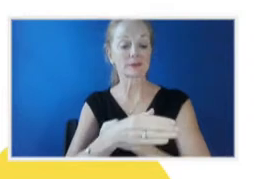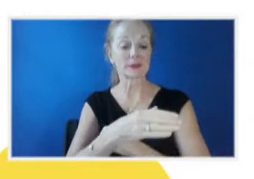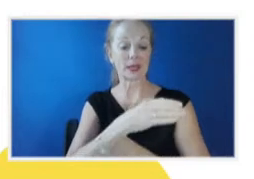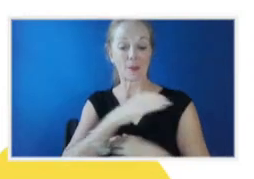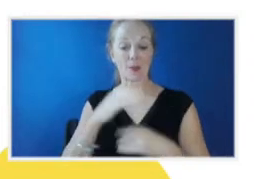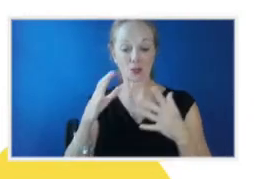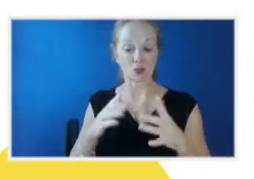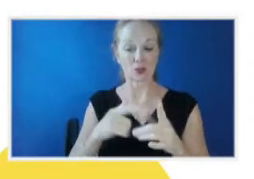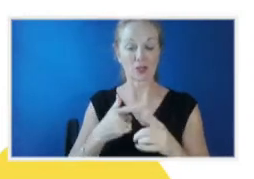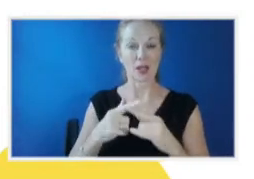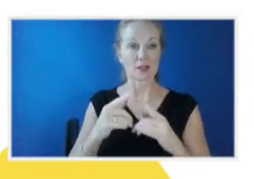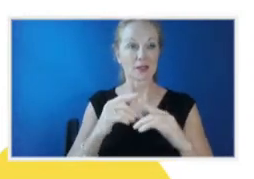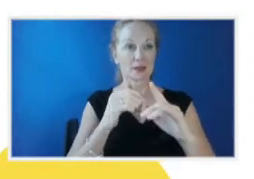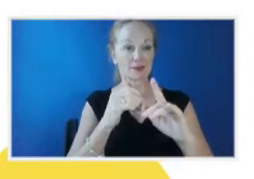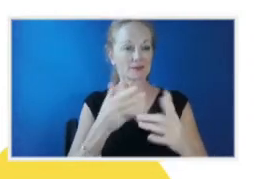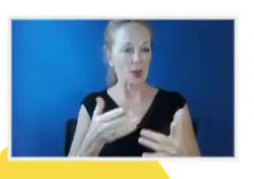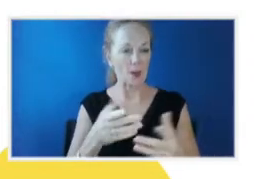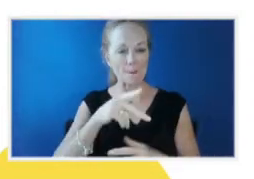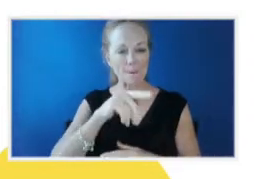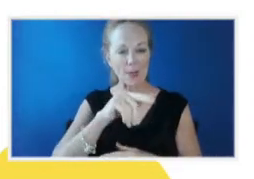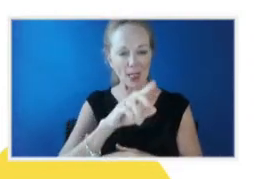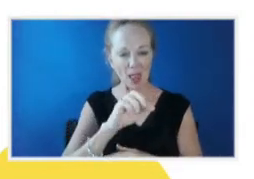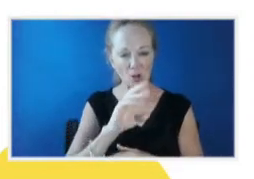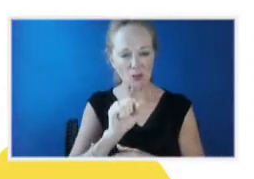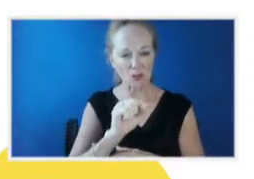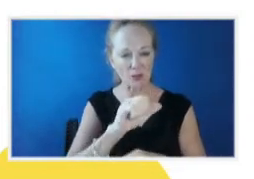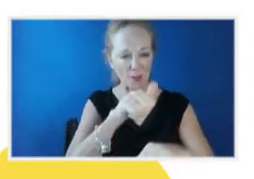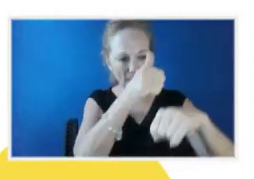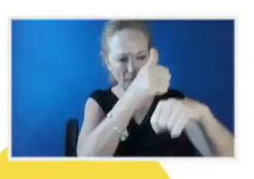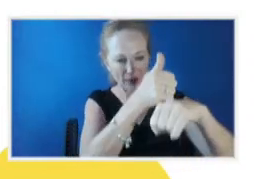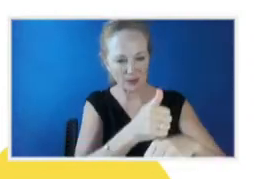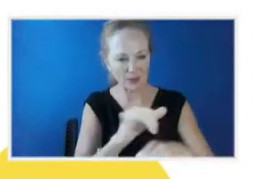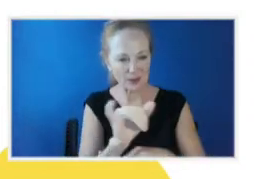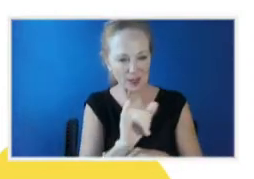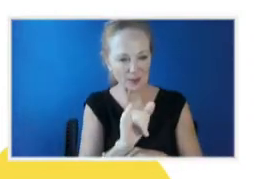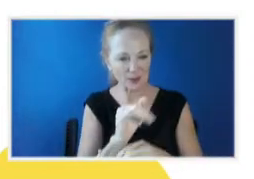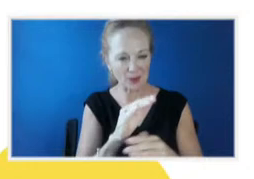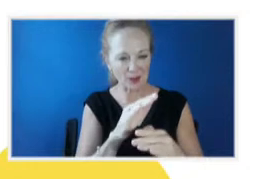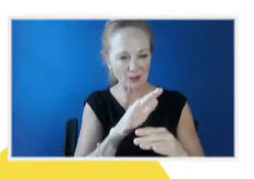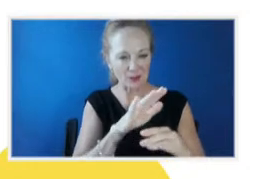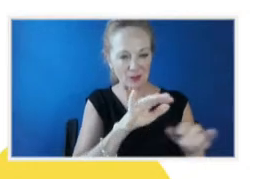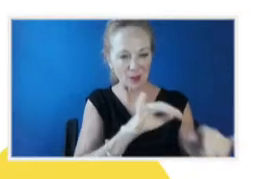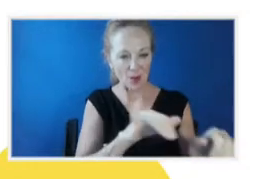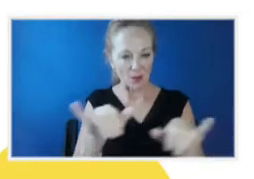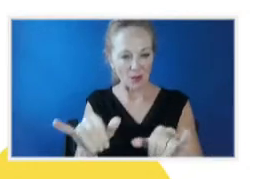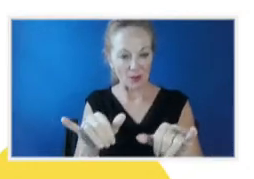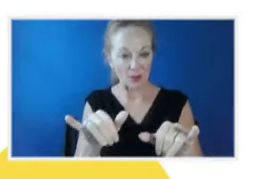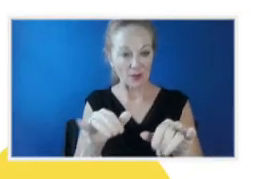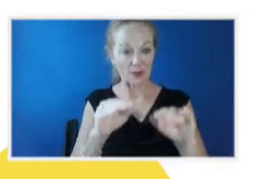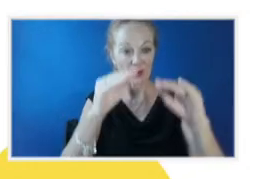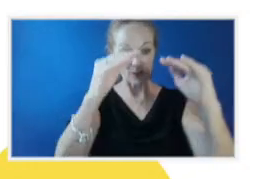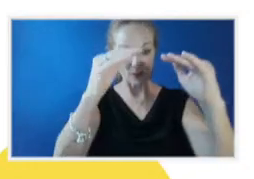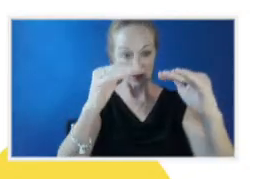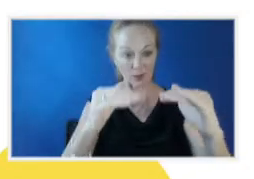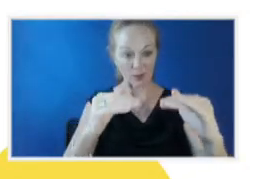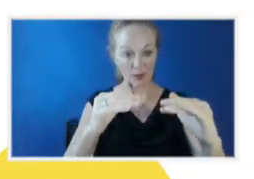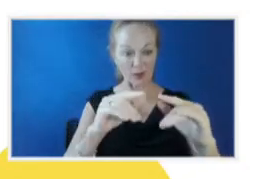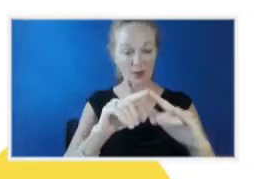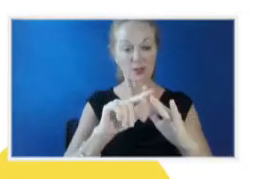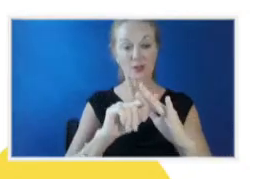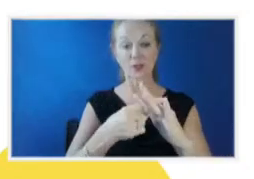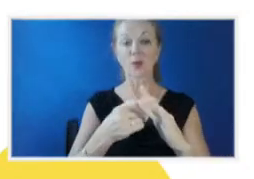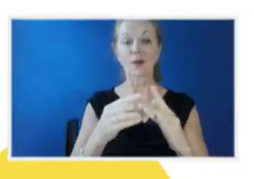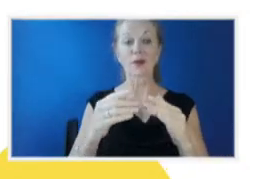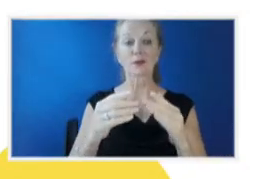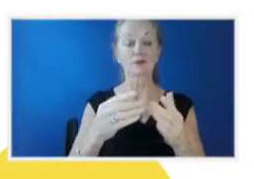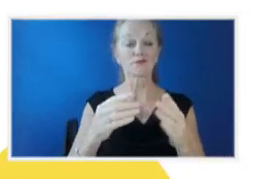pillars that are the exact same across, you know, both bodies. And if you move down, we started off having